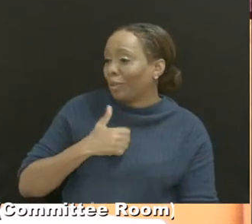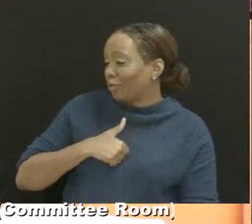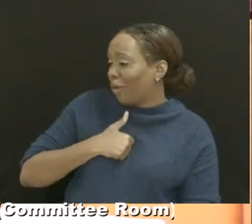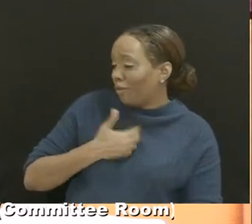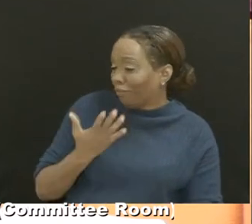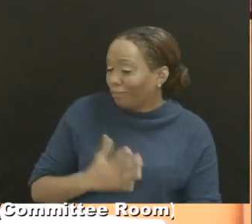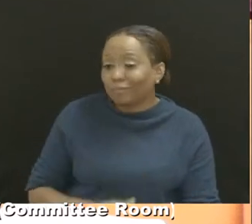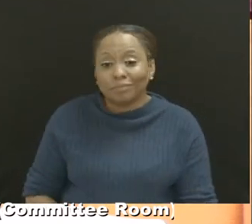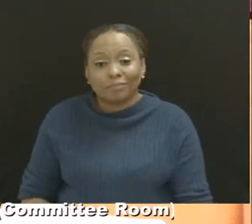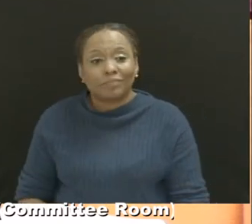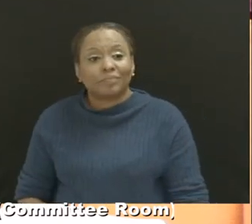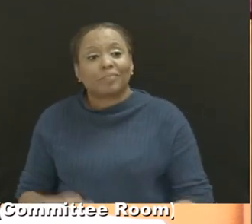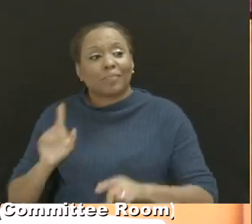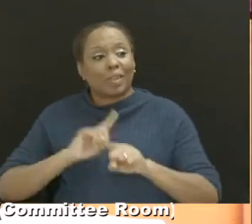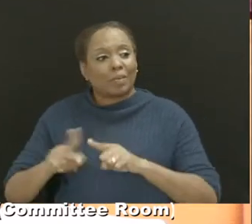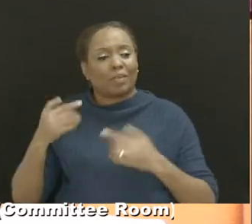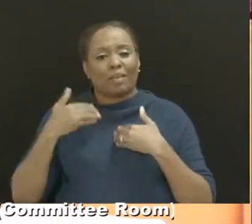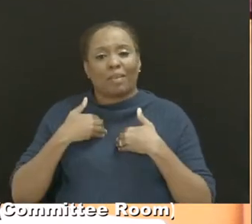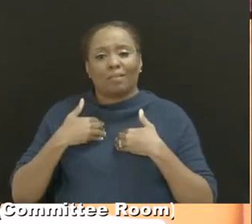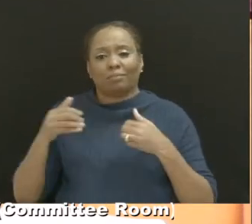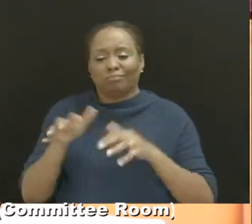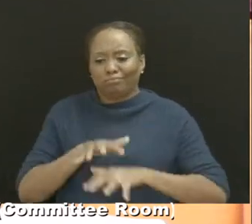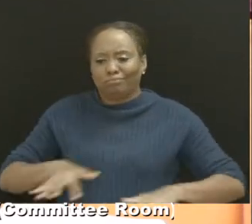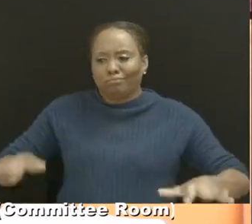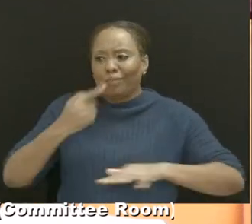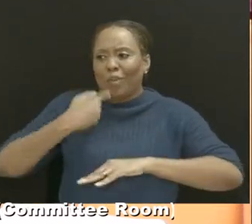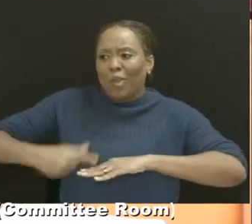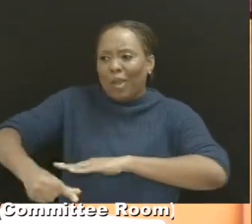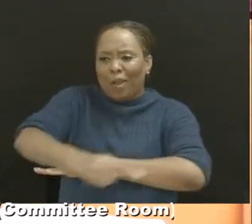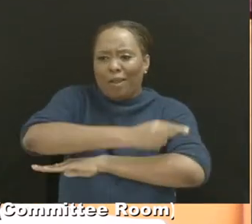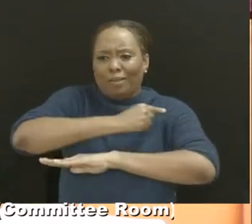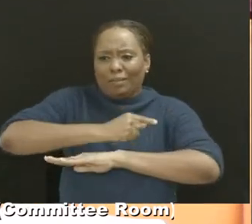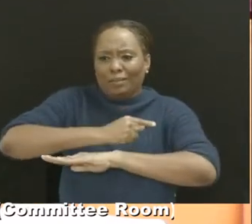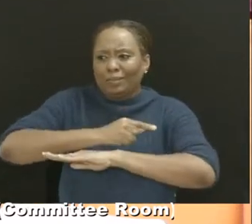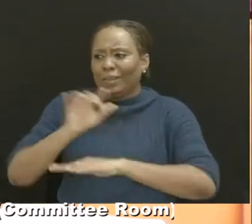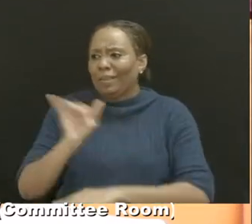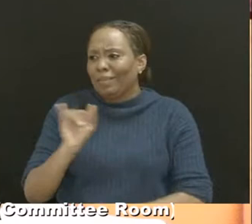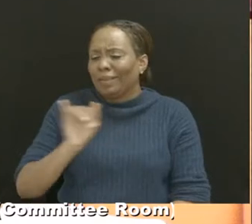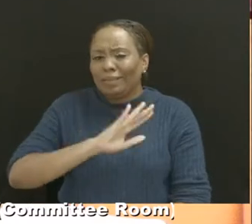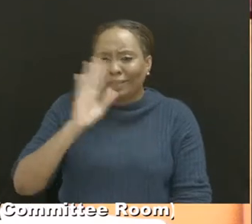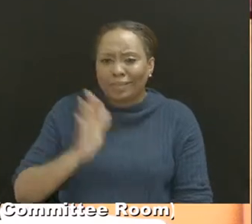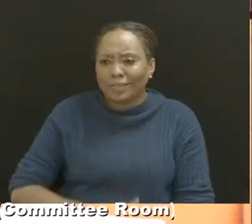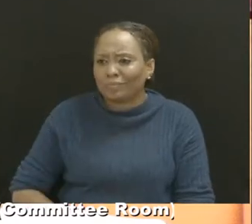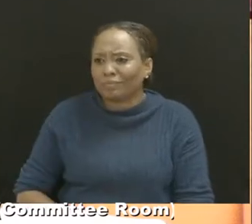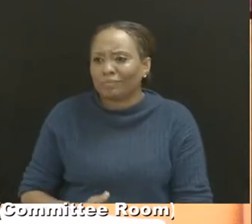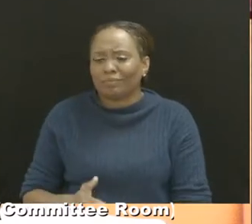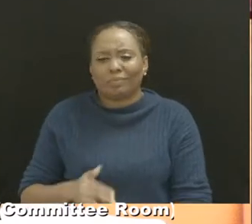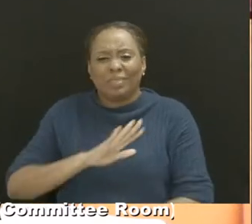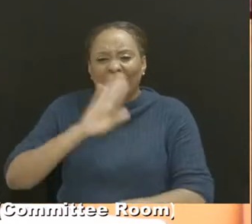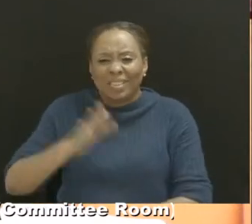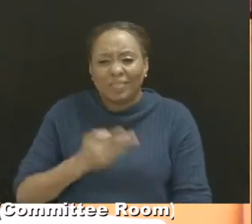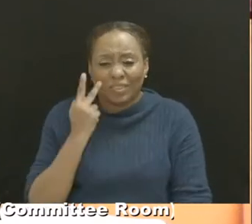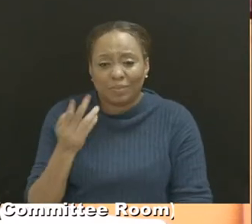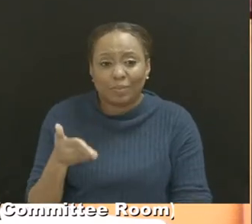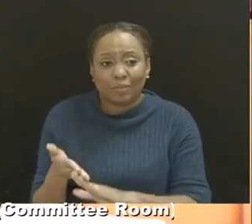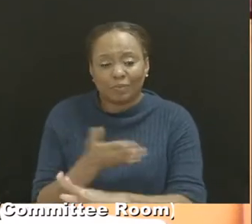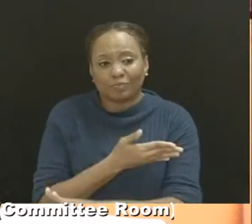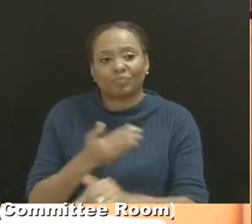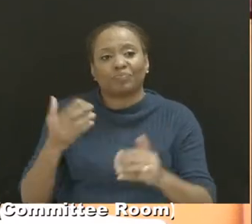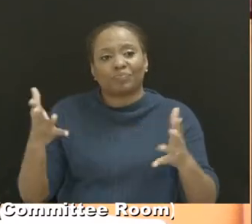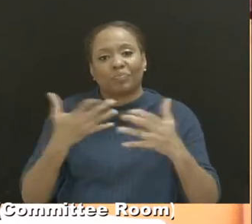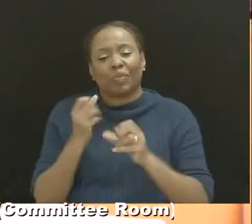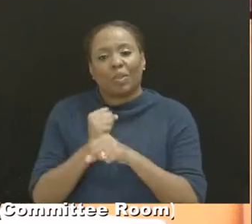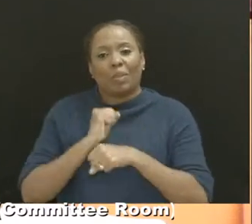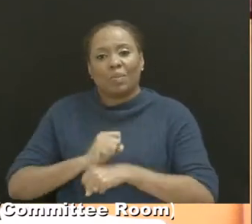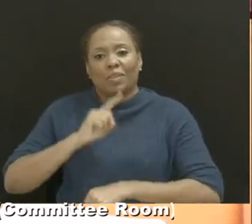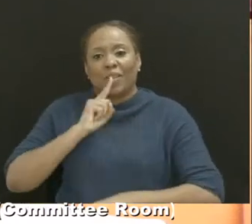have the botanical garden, a botanical space like never before seen in Barbados. And we are going to ensure